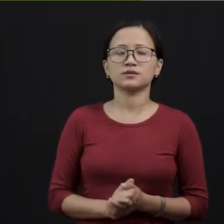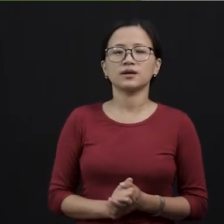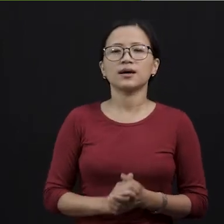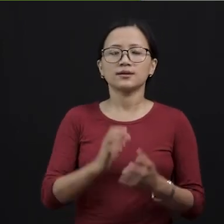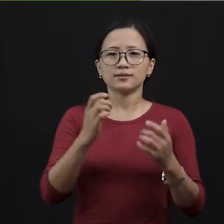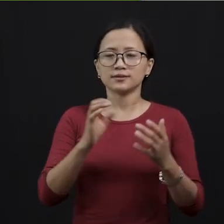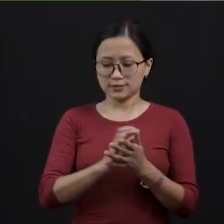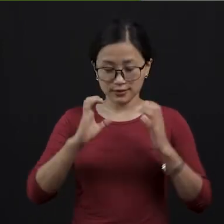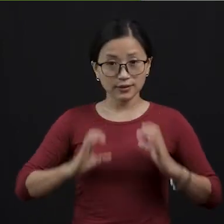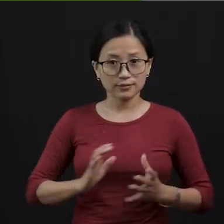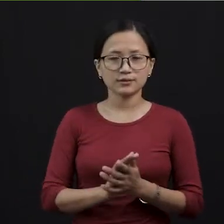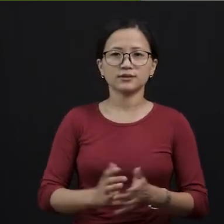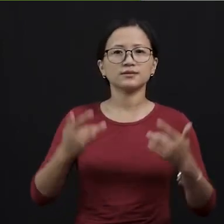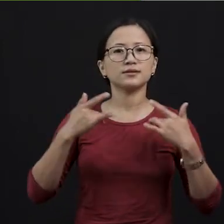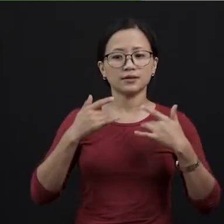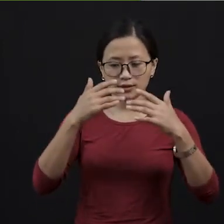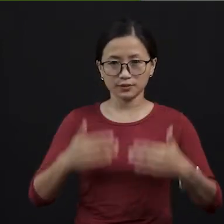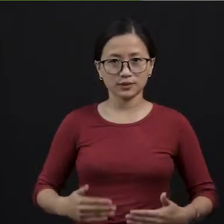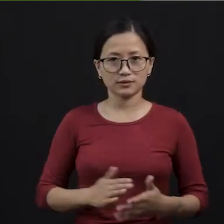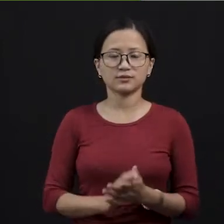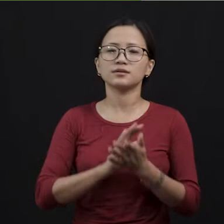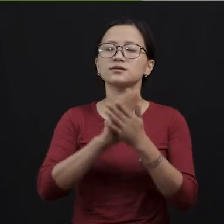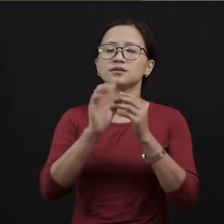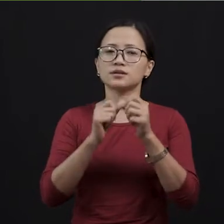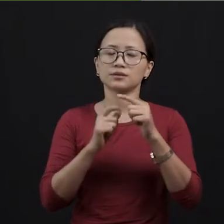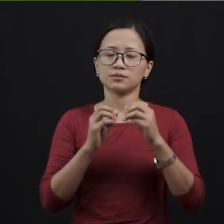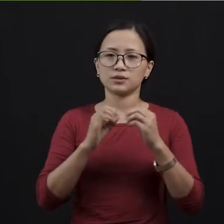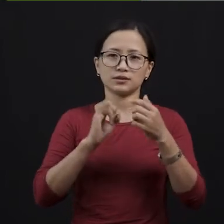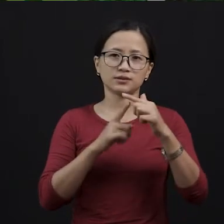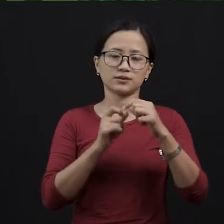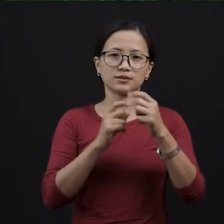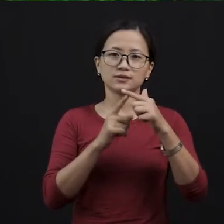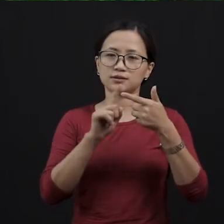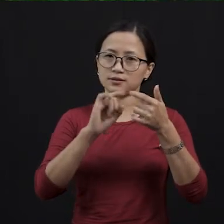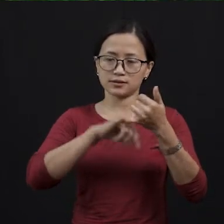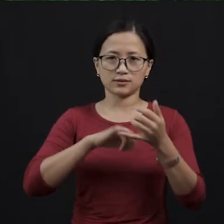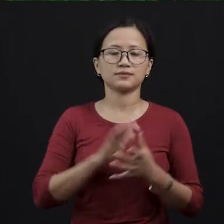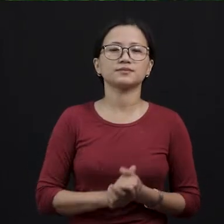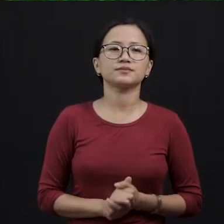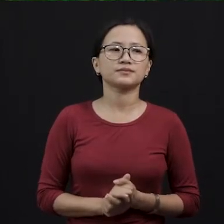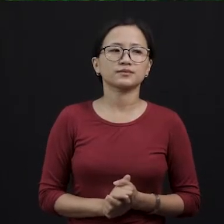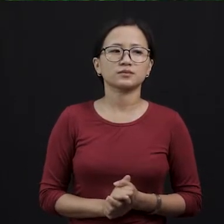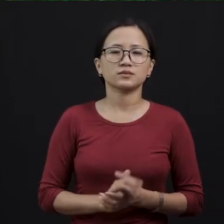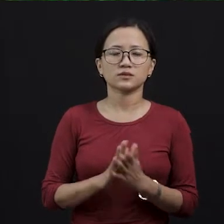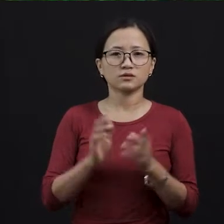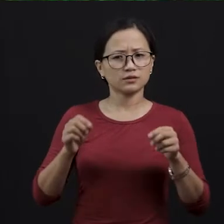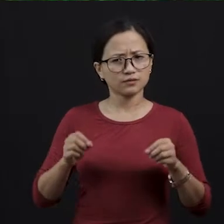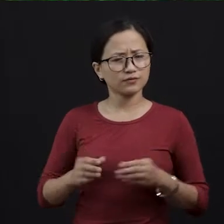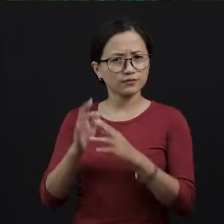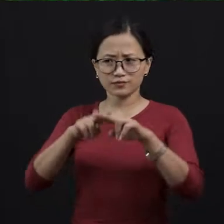characteristics and habitats. Let us look at few pictures, okay? Here, in the